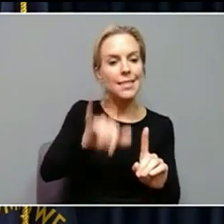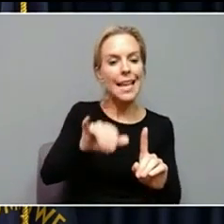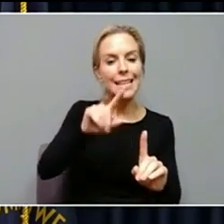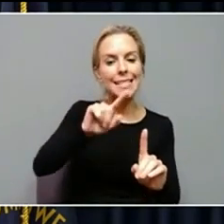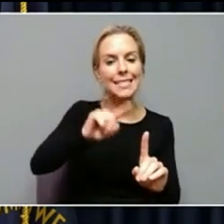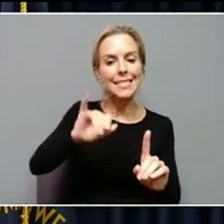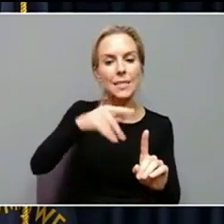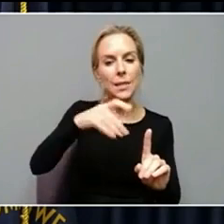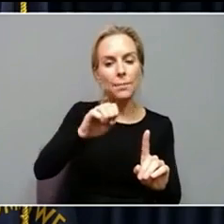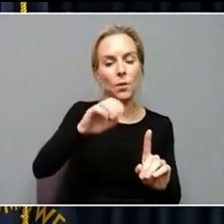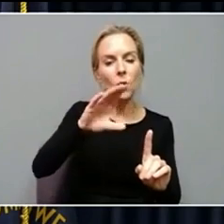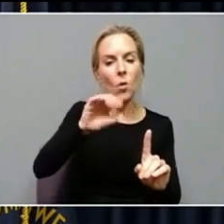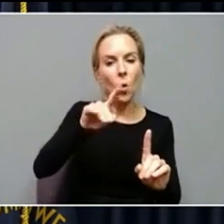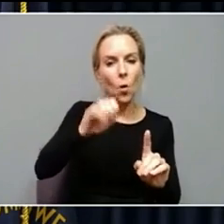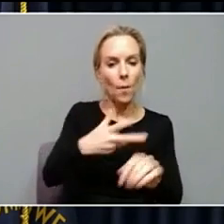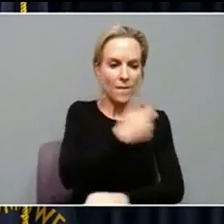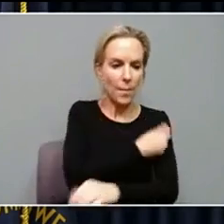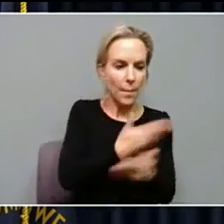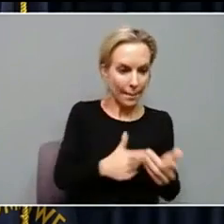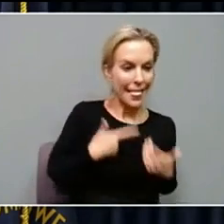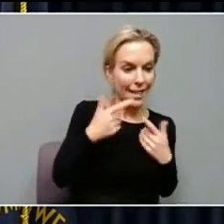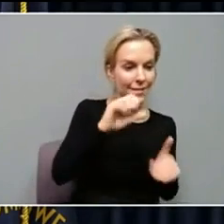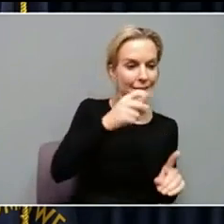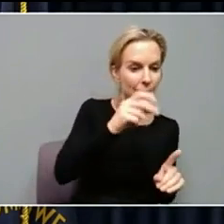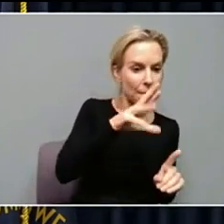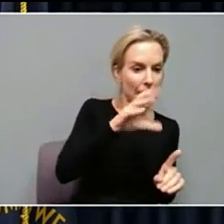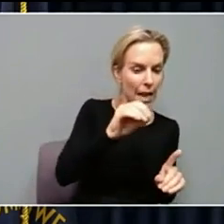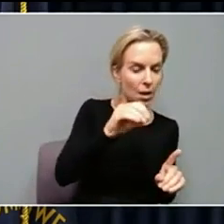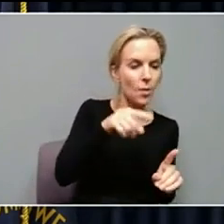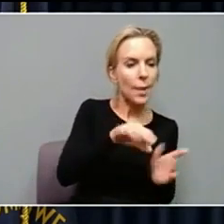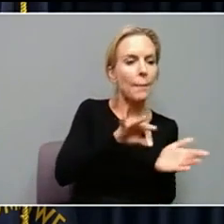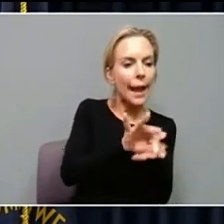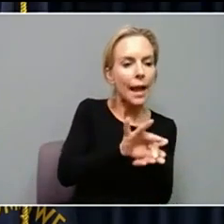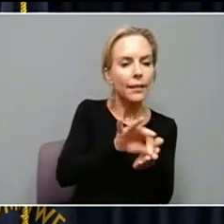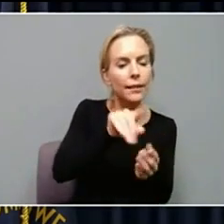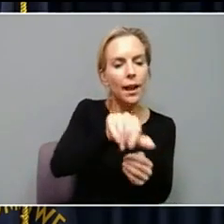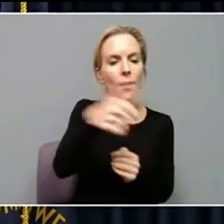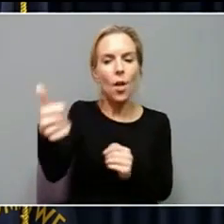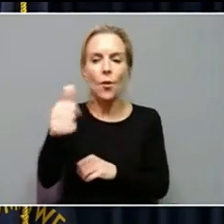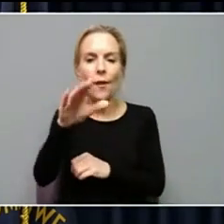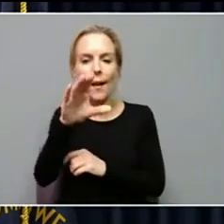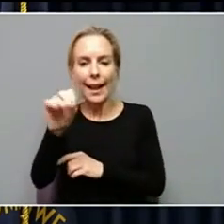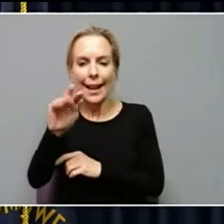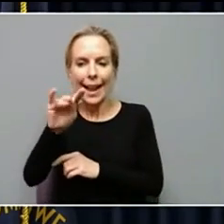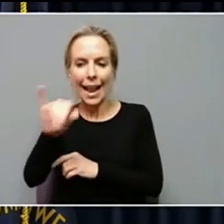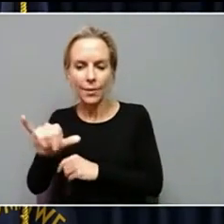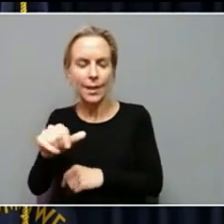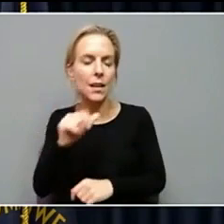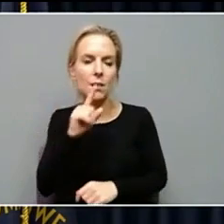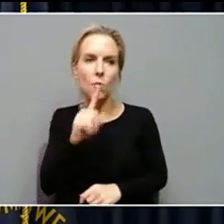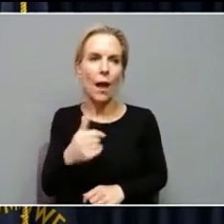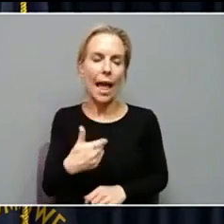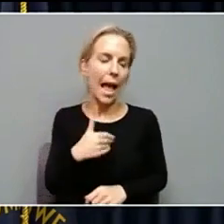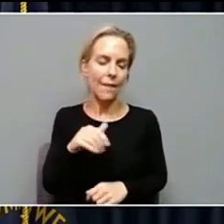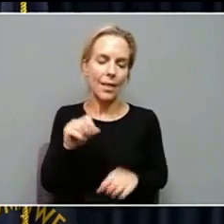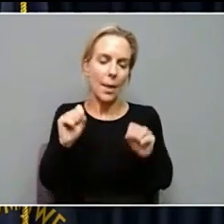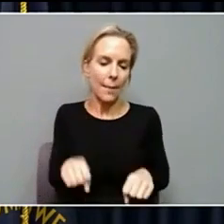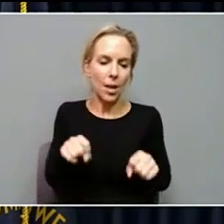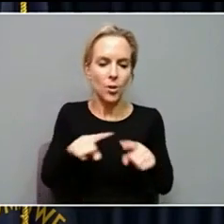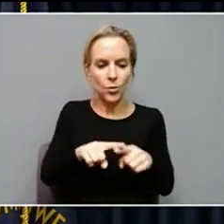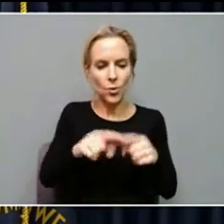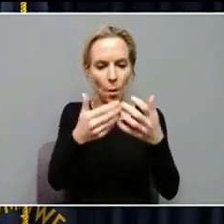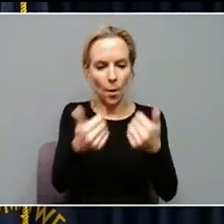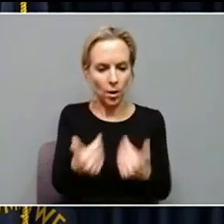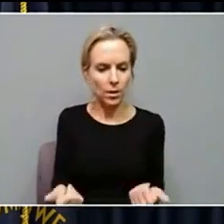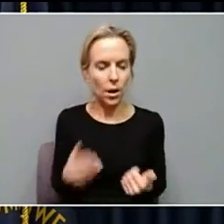get vaccinated who might live in Spencer County have been counted in another county, because right now we don't have the ability to parse it out, but I know they're working